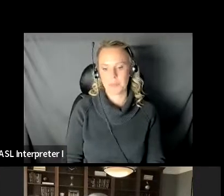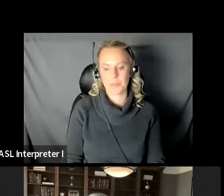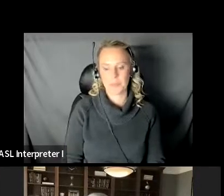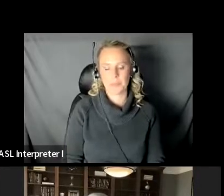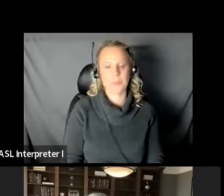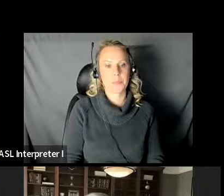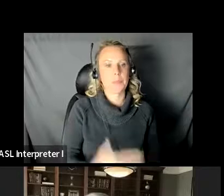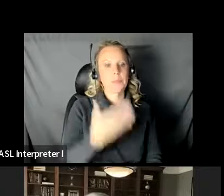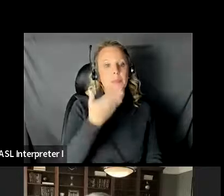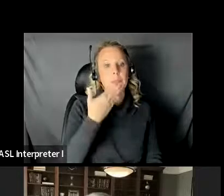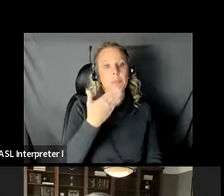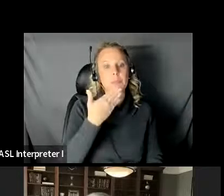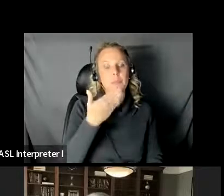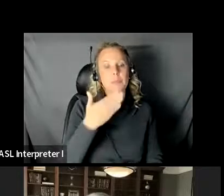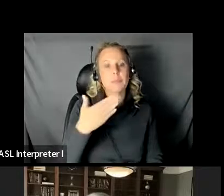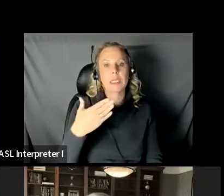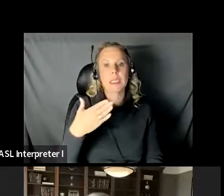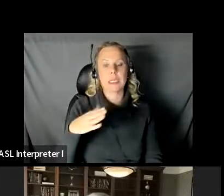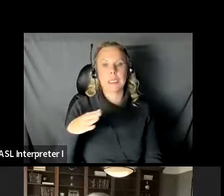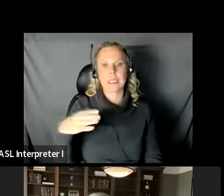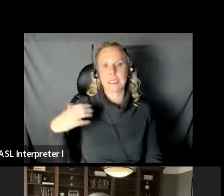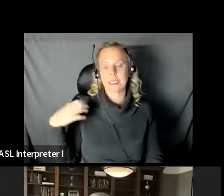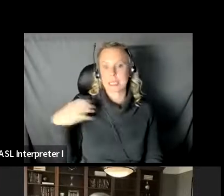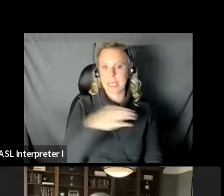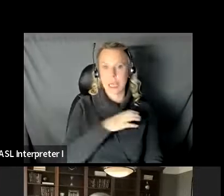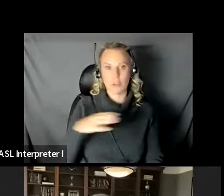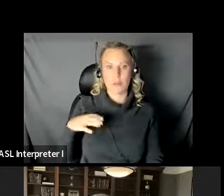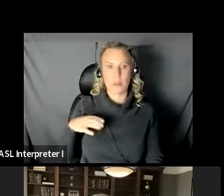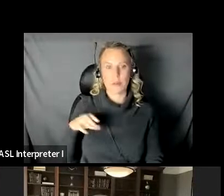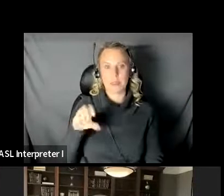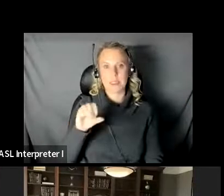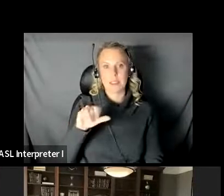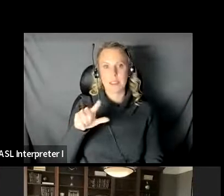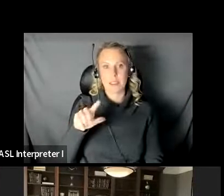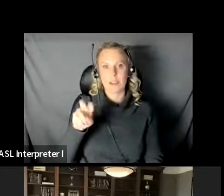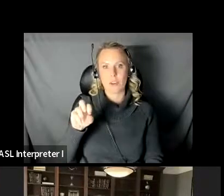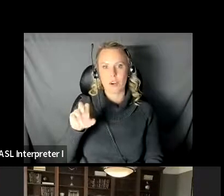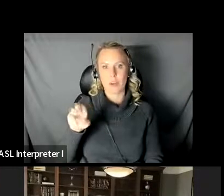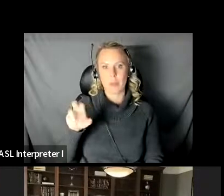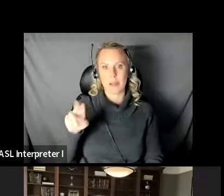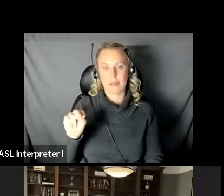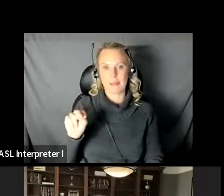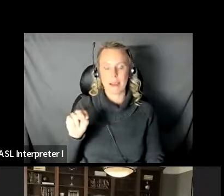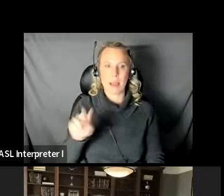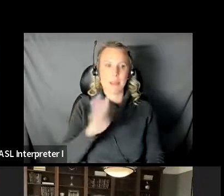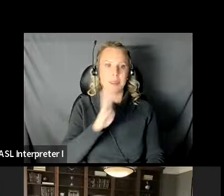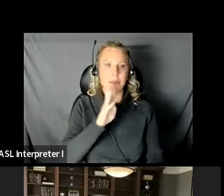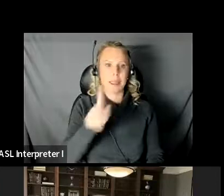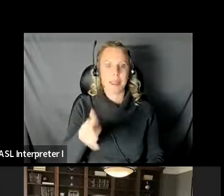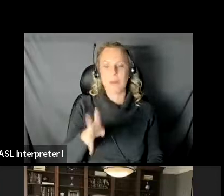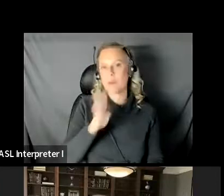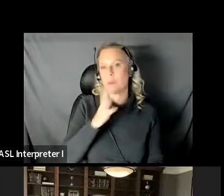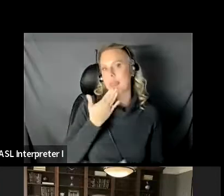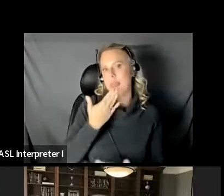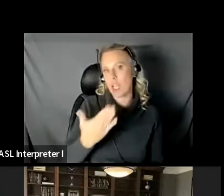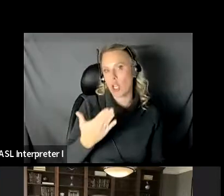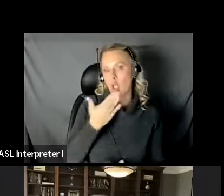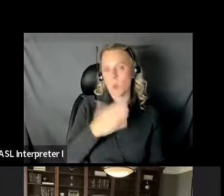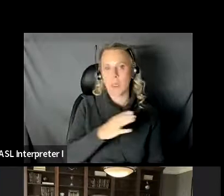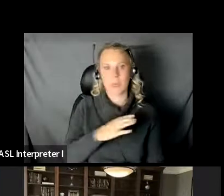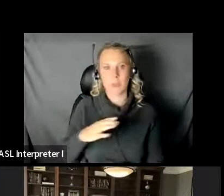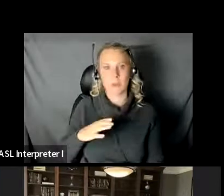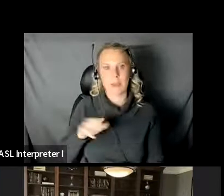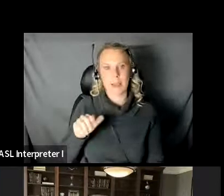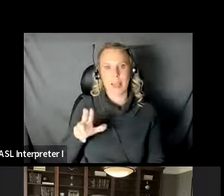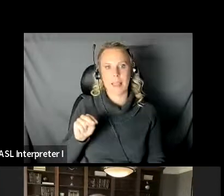Thank you, Councilmember. Councilmember Silverman. Yes, I am speaking up just to thank Councilmember Allen and the